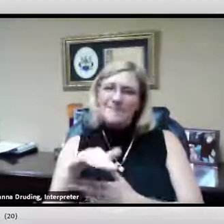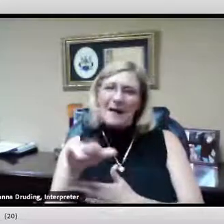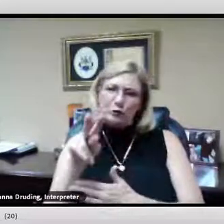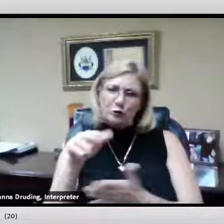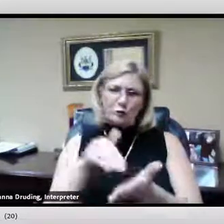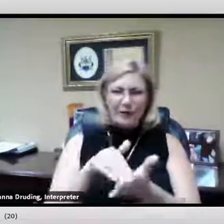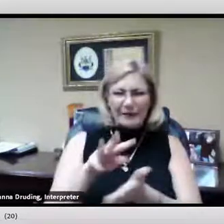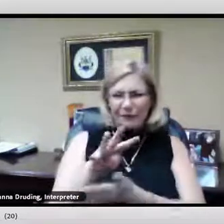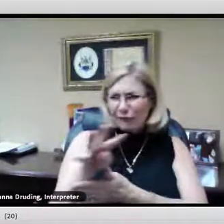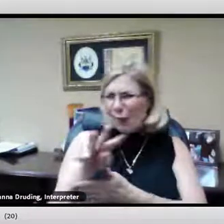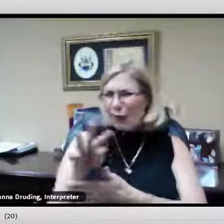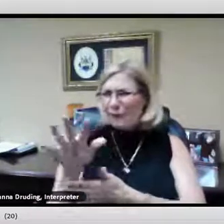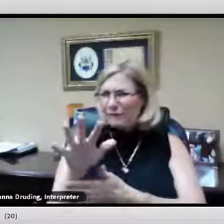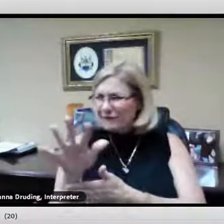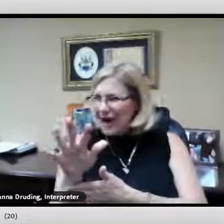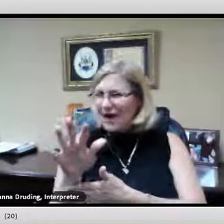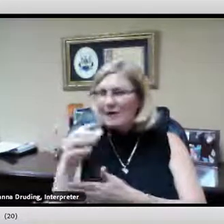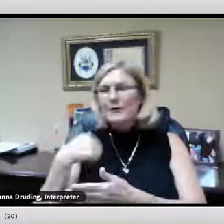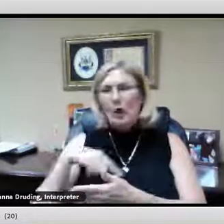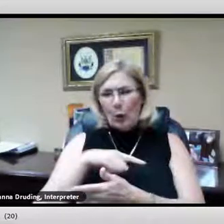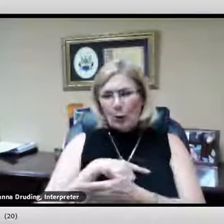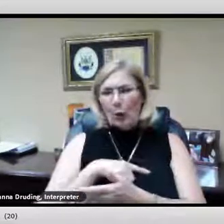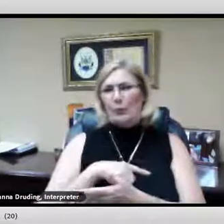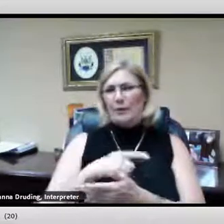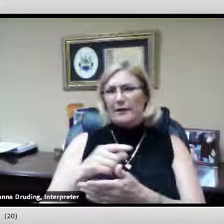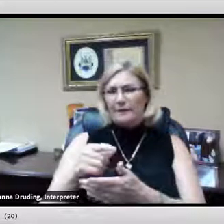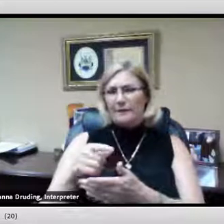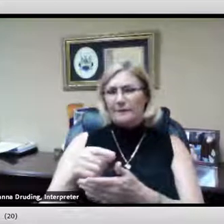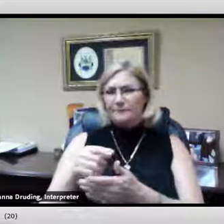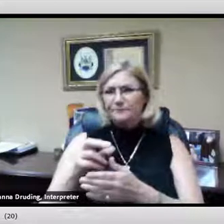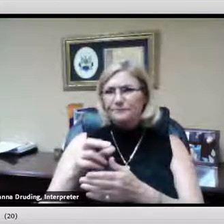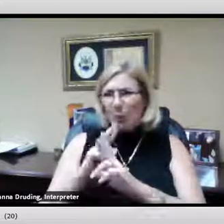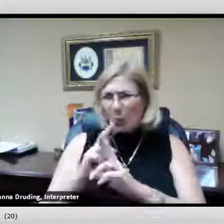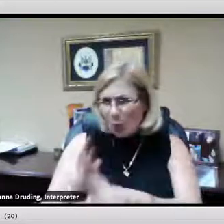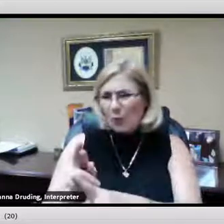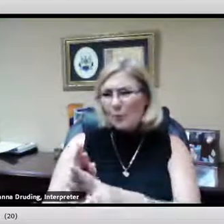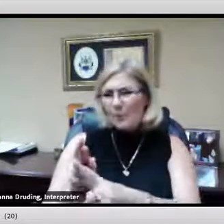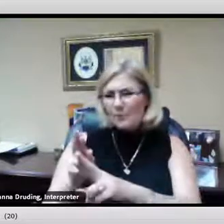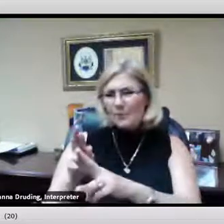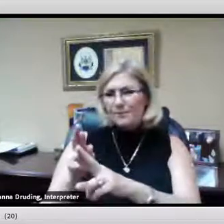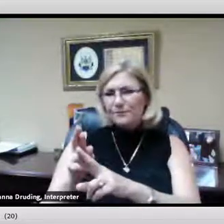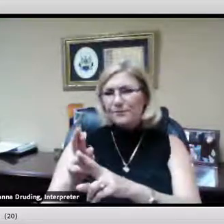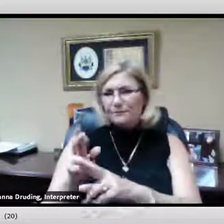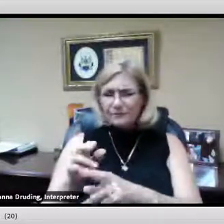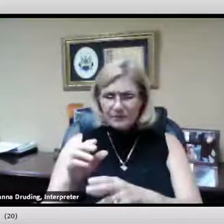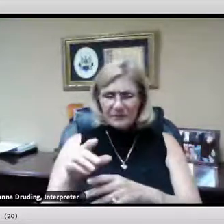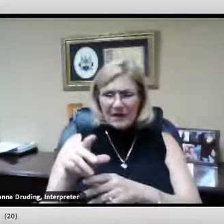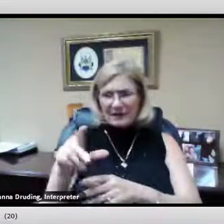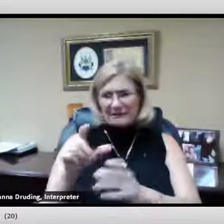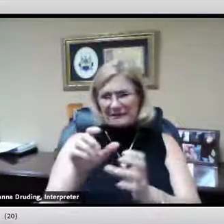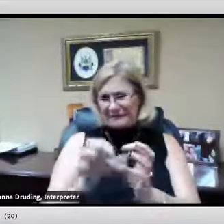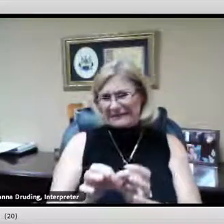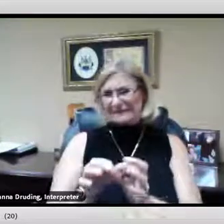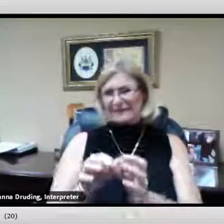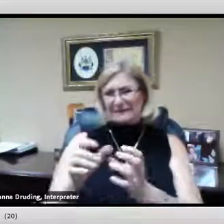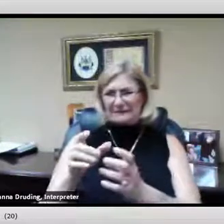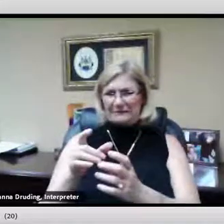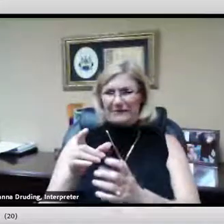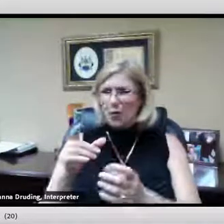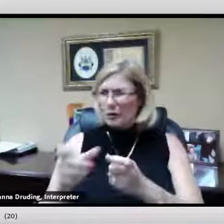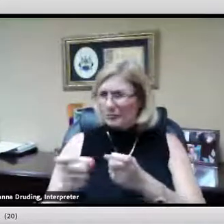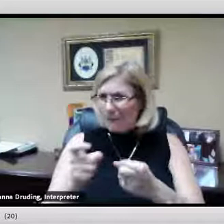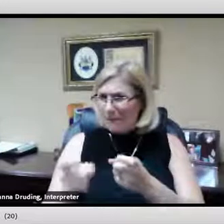2004, 2005, we subscribed to Serial Solutions Link Resolver, which was managed